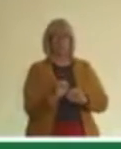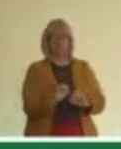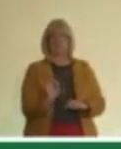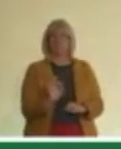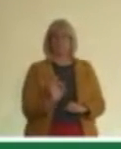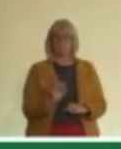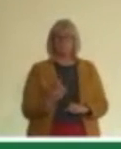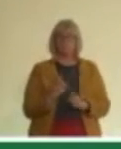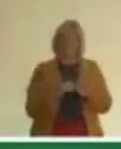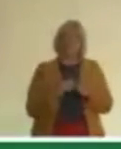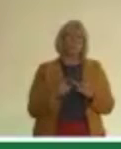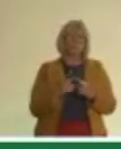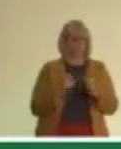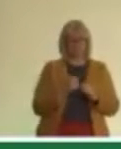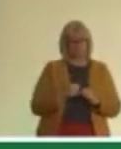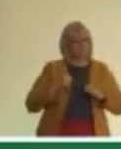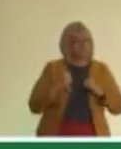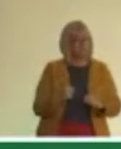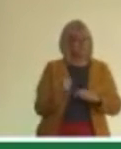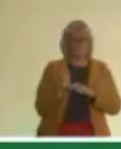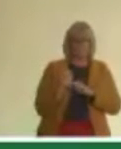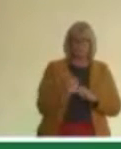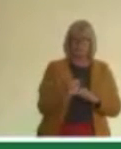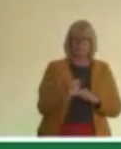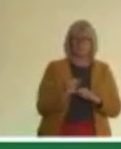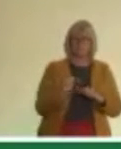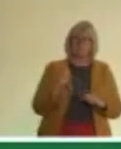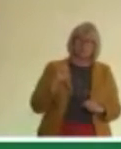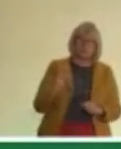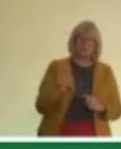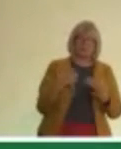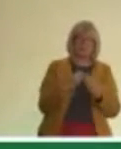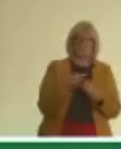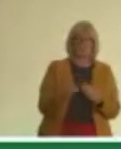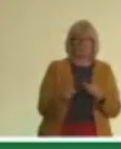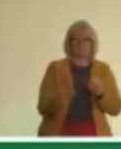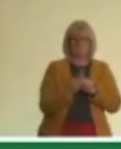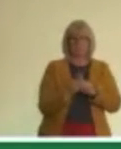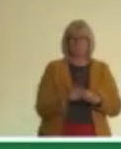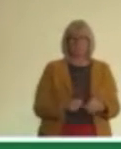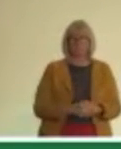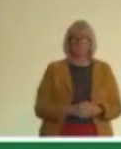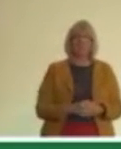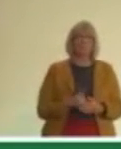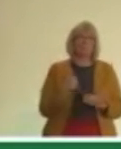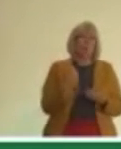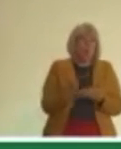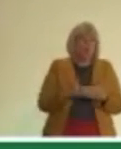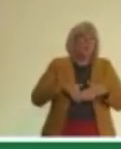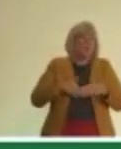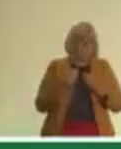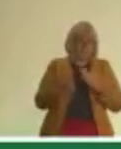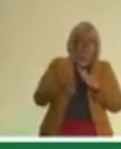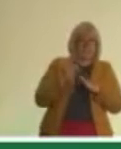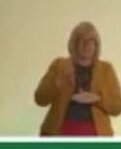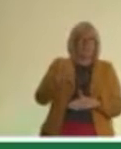standing in solidarity. But my favorite part of this story is the day she was selected to be running for mayor. She went to the market because she was talking to